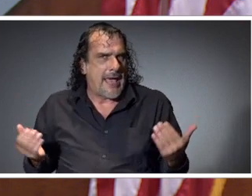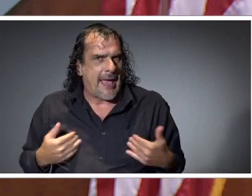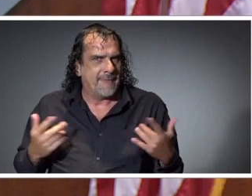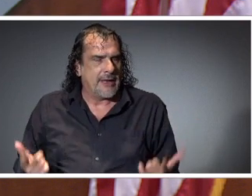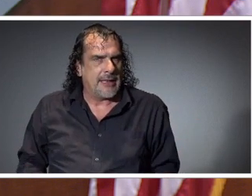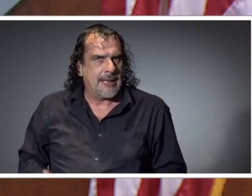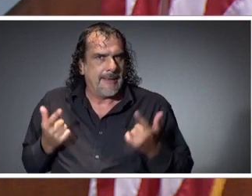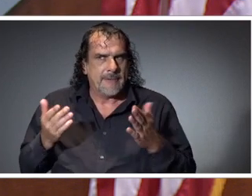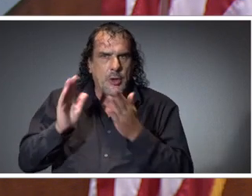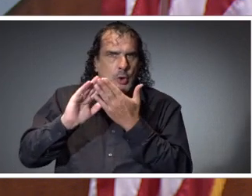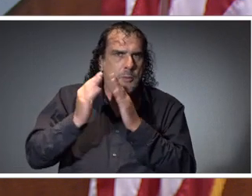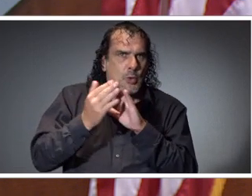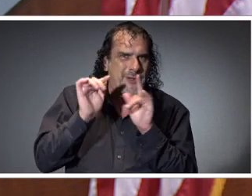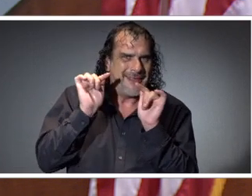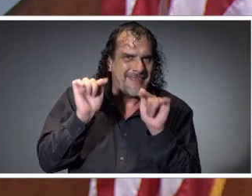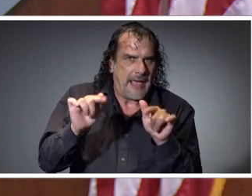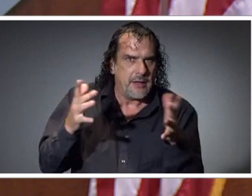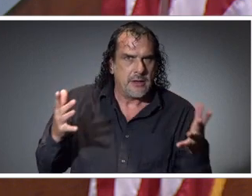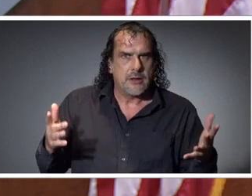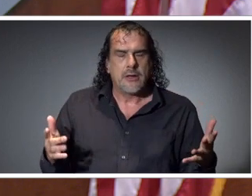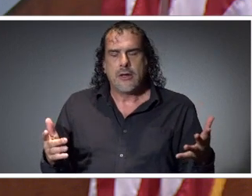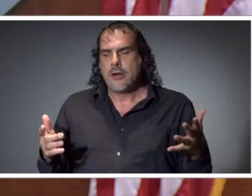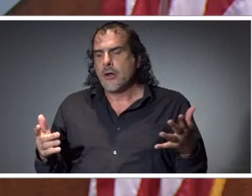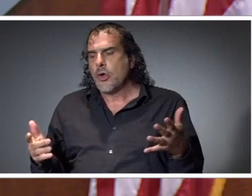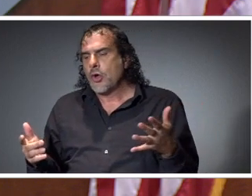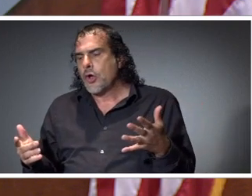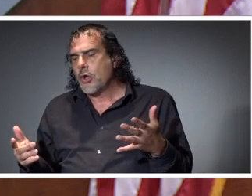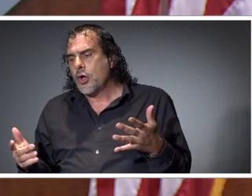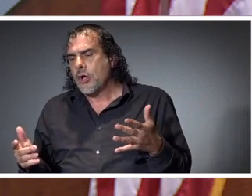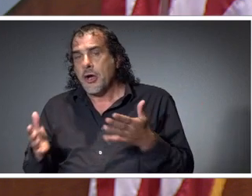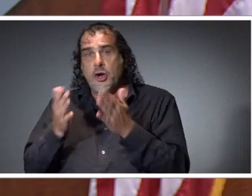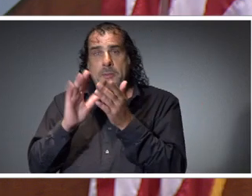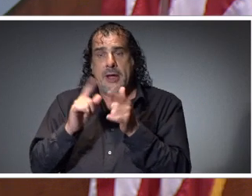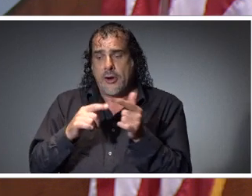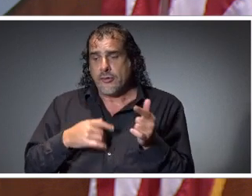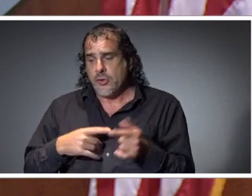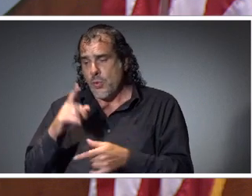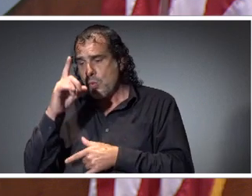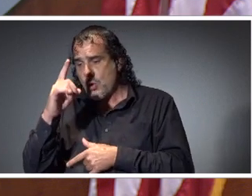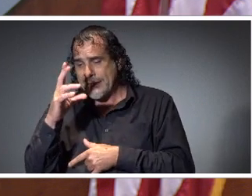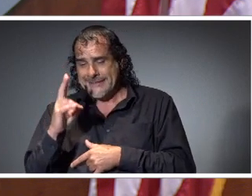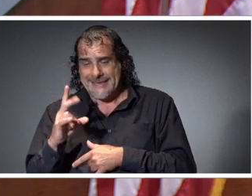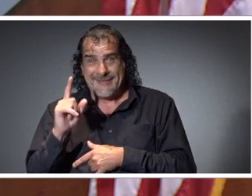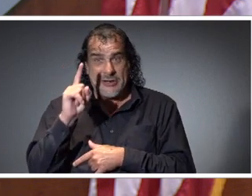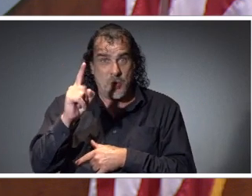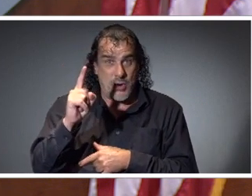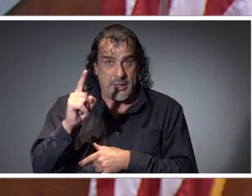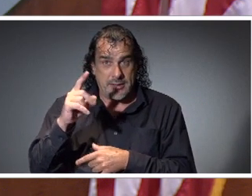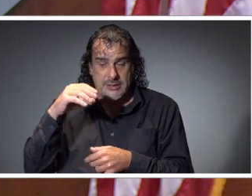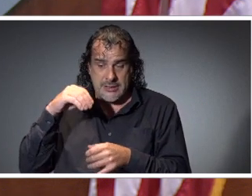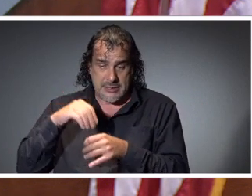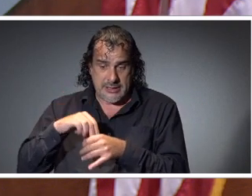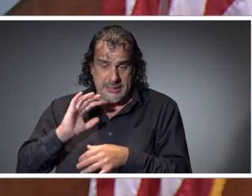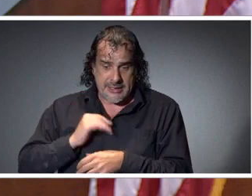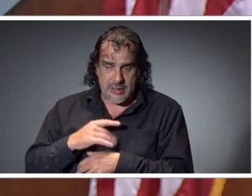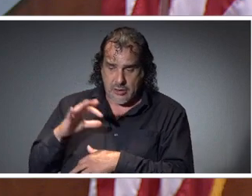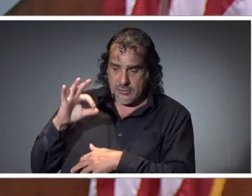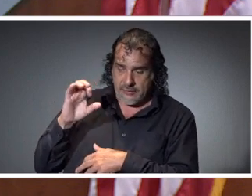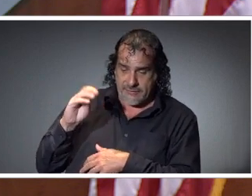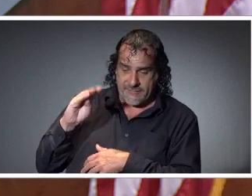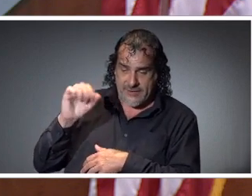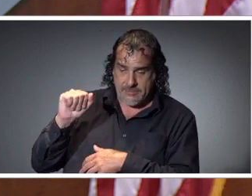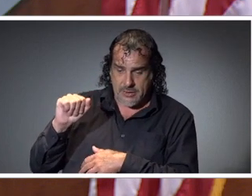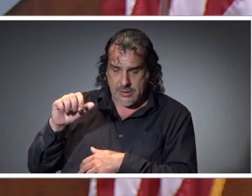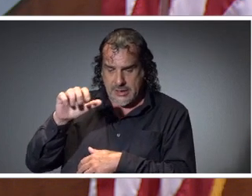That compared to the number of 171 in our FEMA HHS